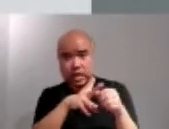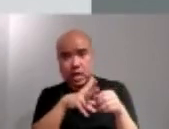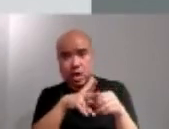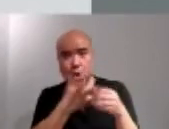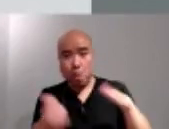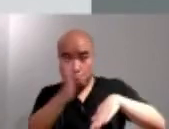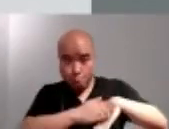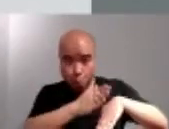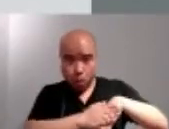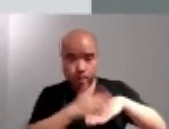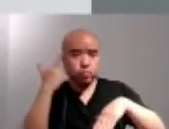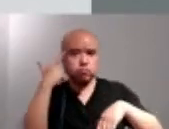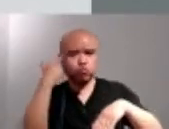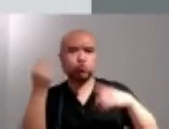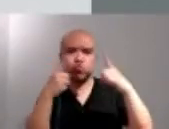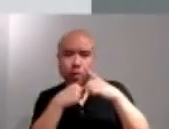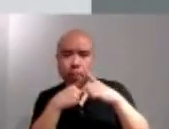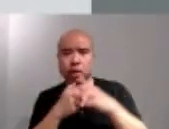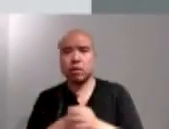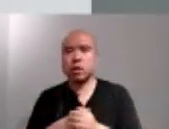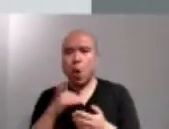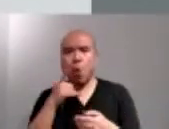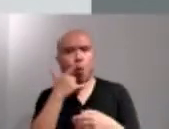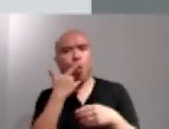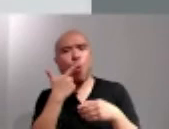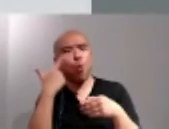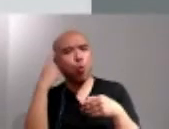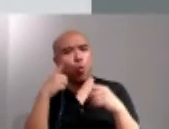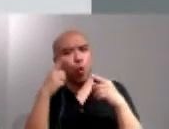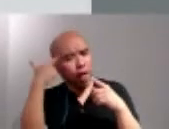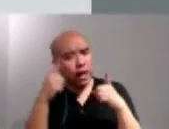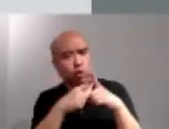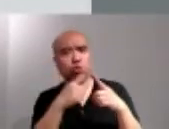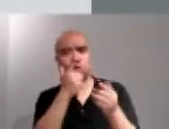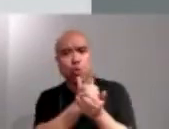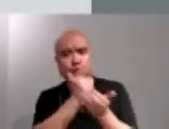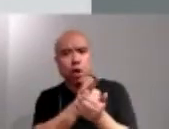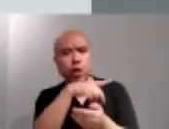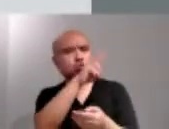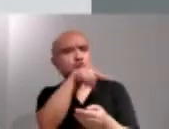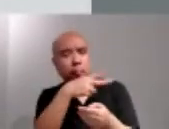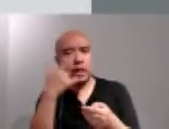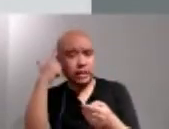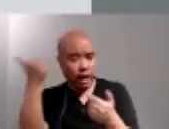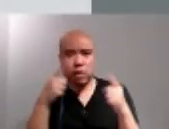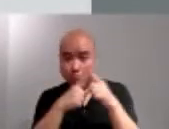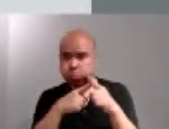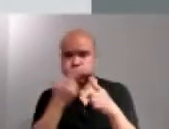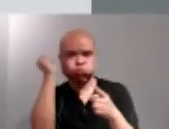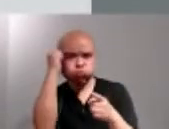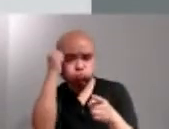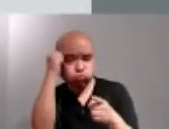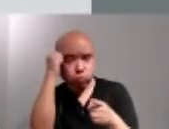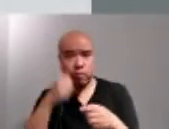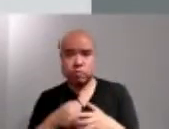you need to hire good people. However, it is not easy to hire good talent due to salary